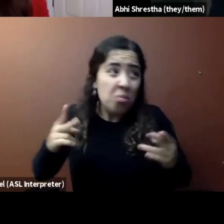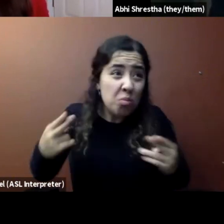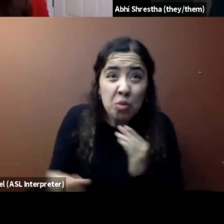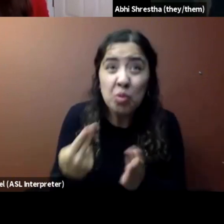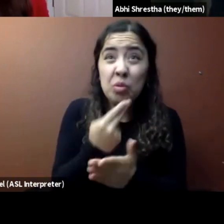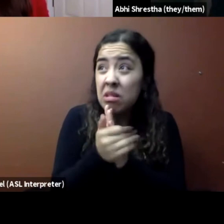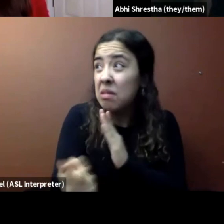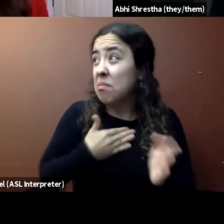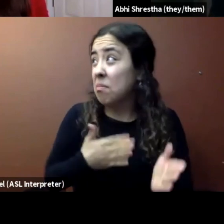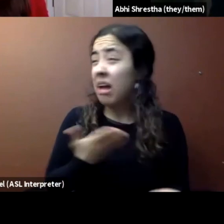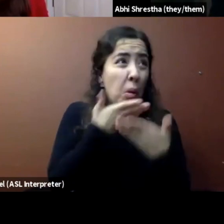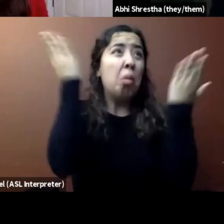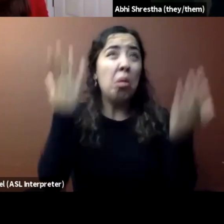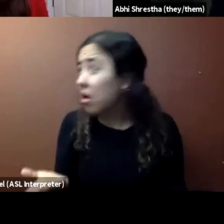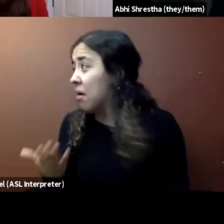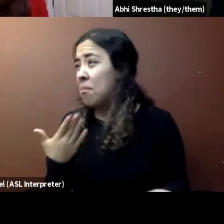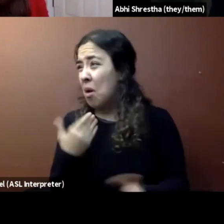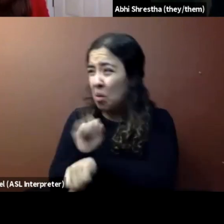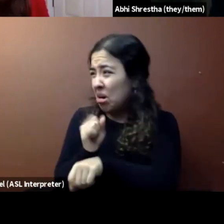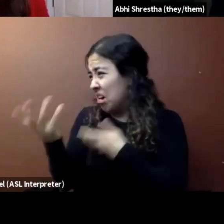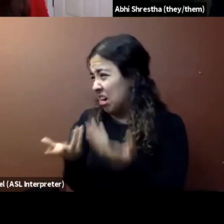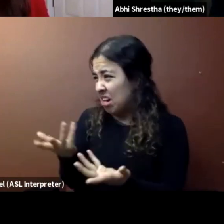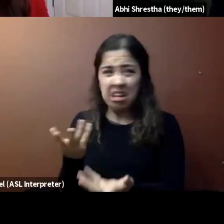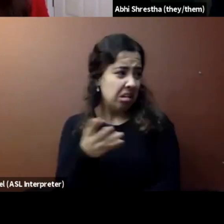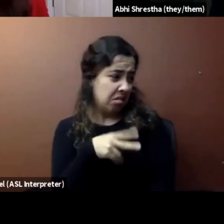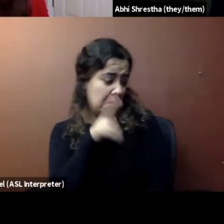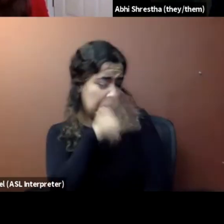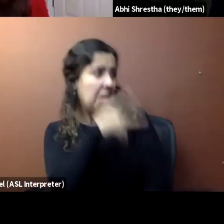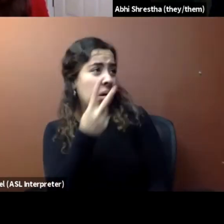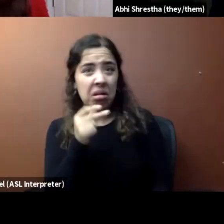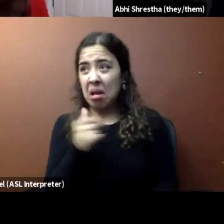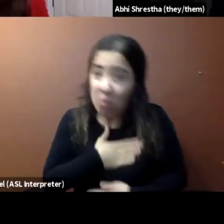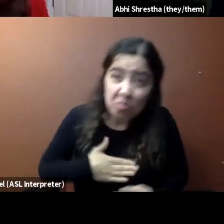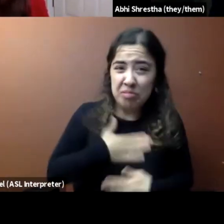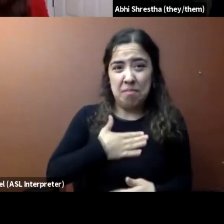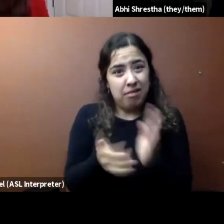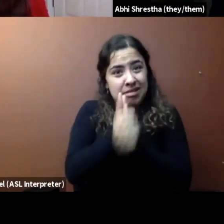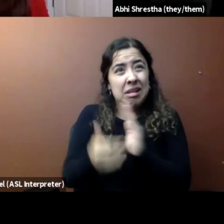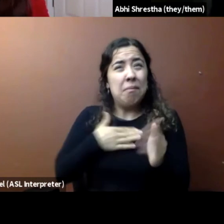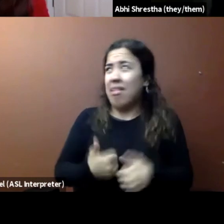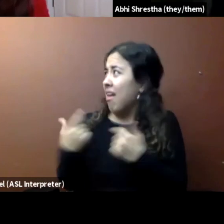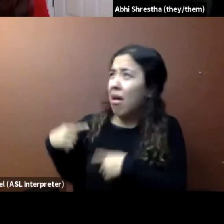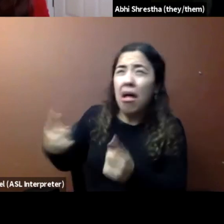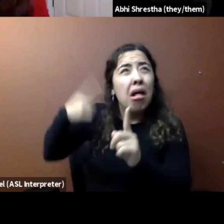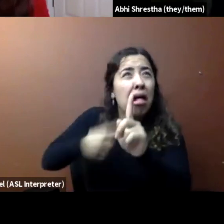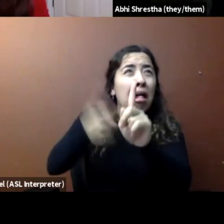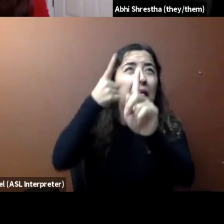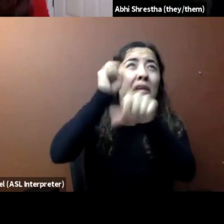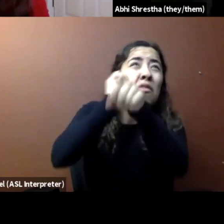And I mean, nothing had anything to do with what I had pursued for my entire life. And so it